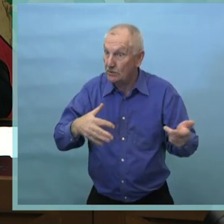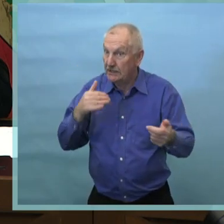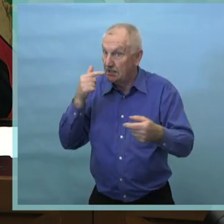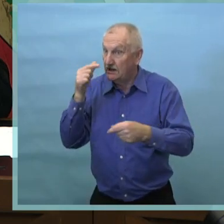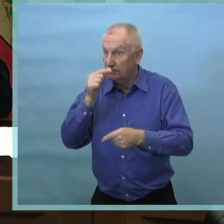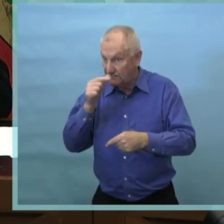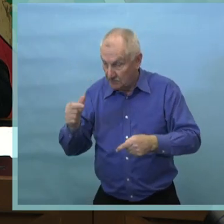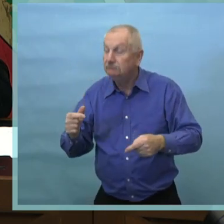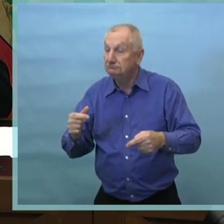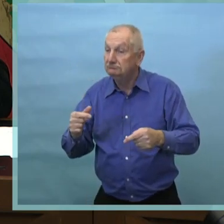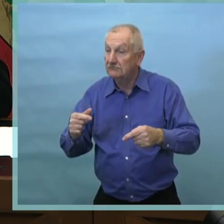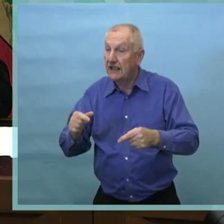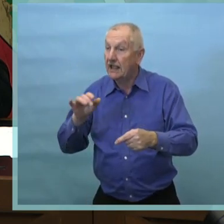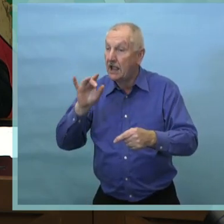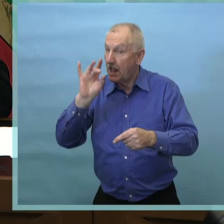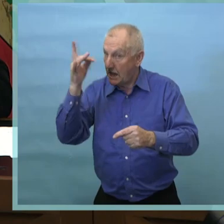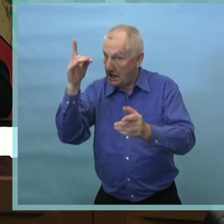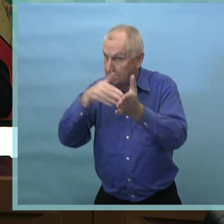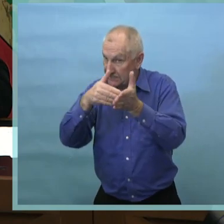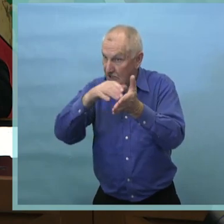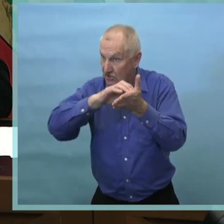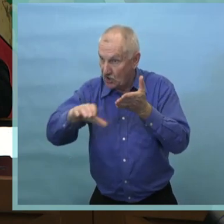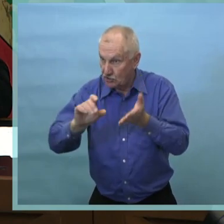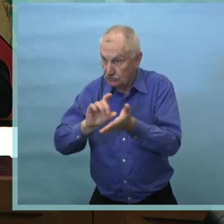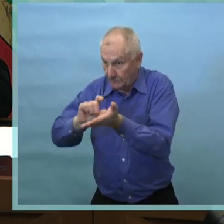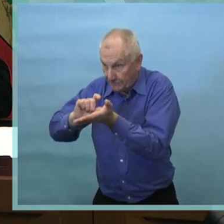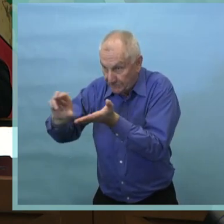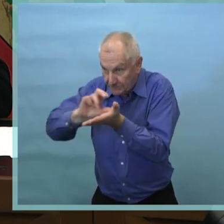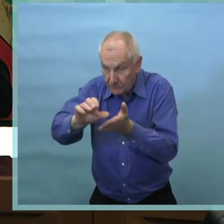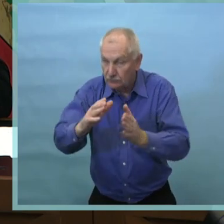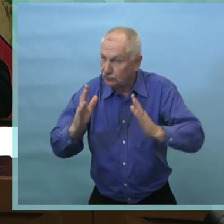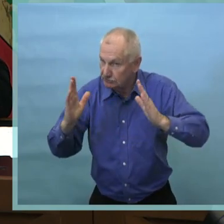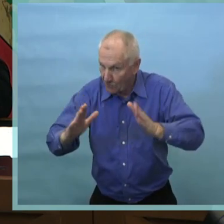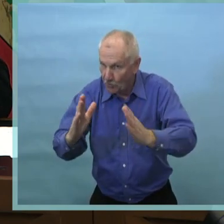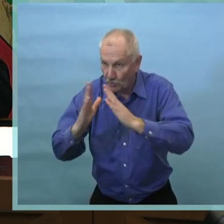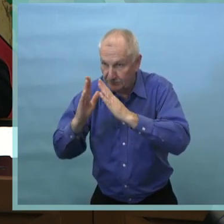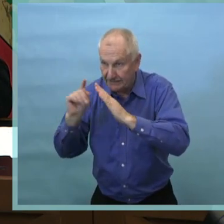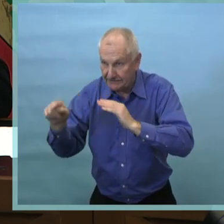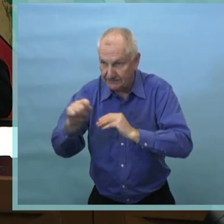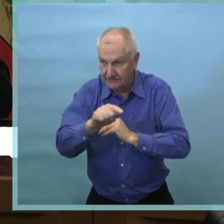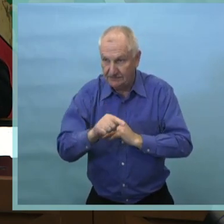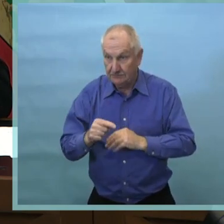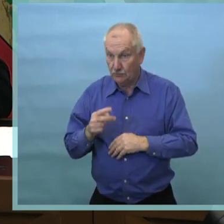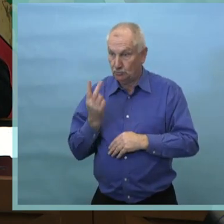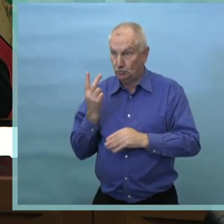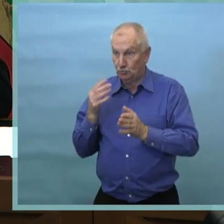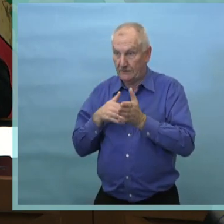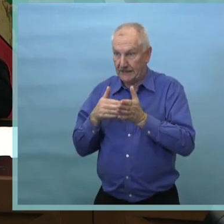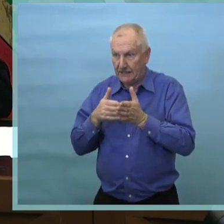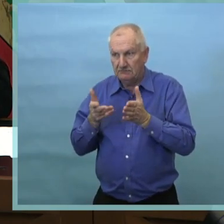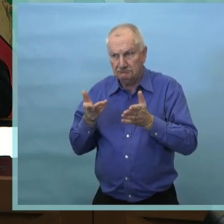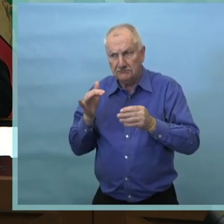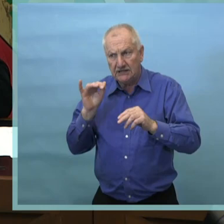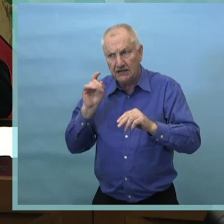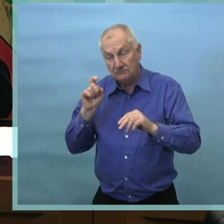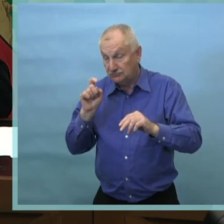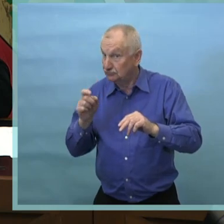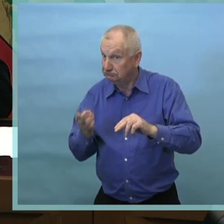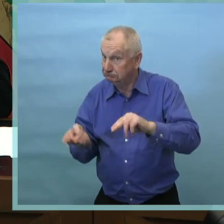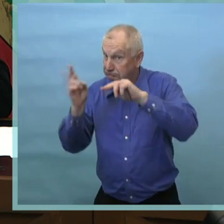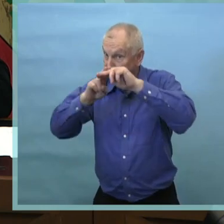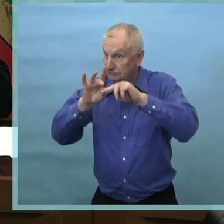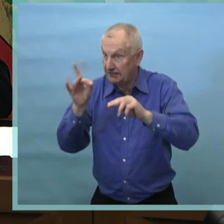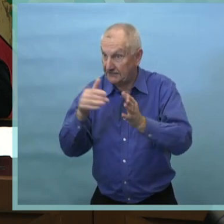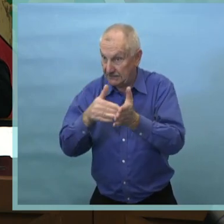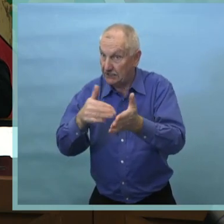municipalities. Initially, it was to be a little bit more than $2 million, and we found out that there was an oversubscription of the fund through municipal